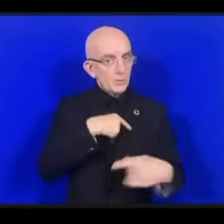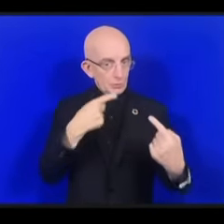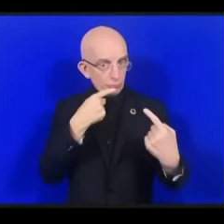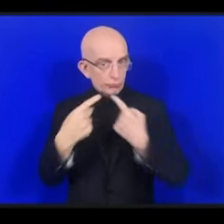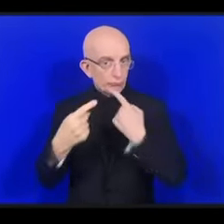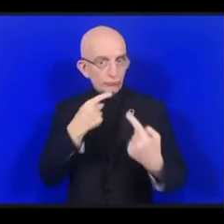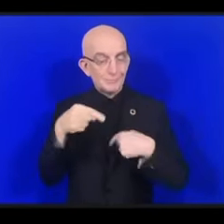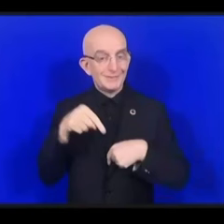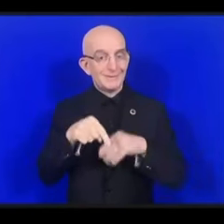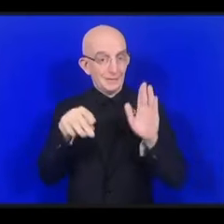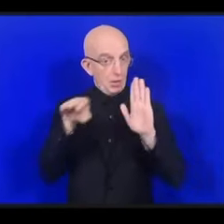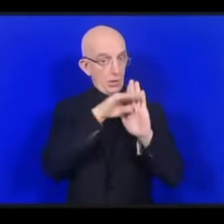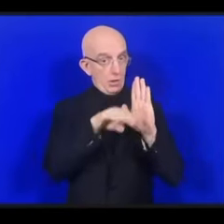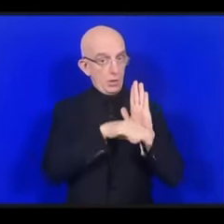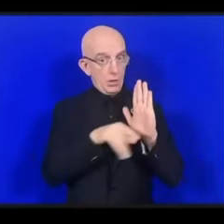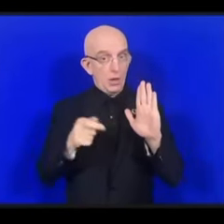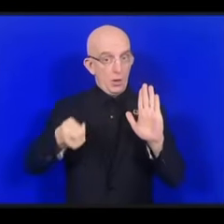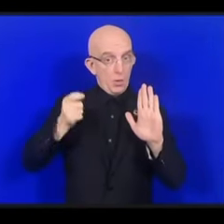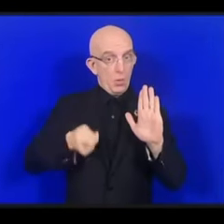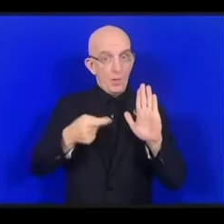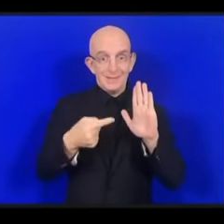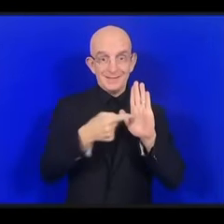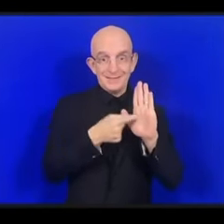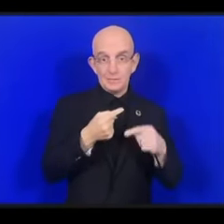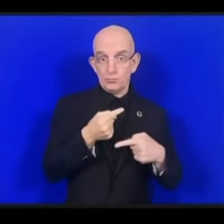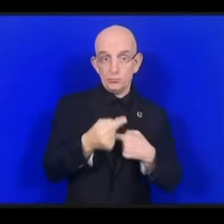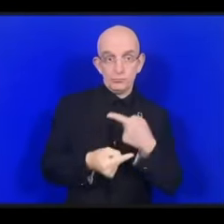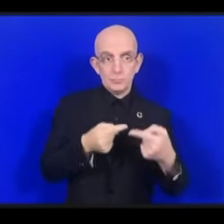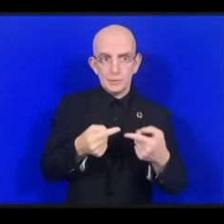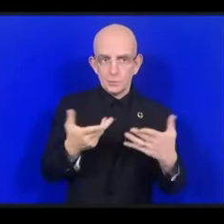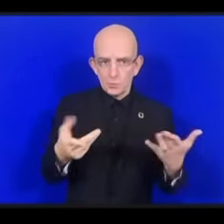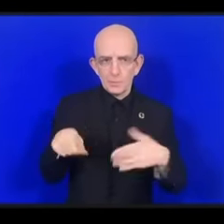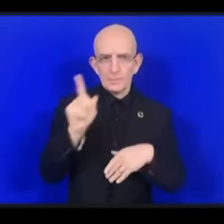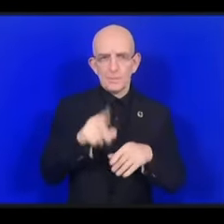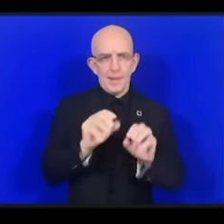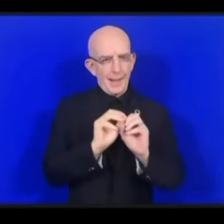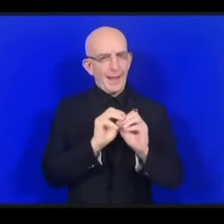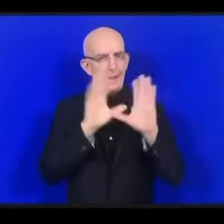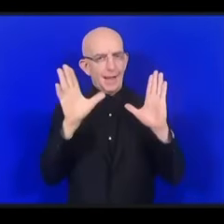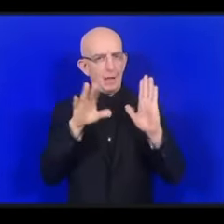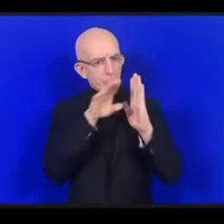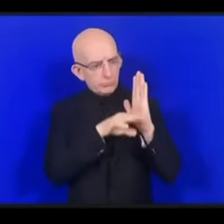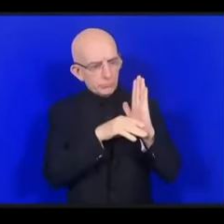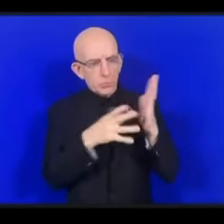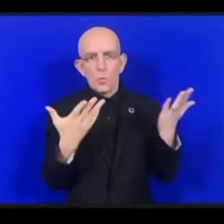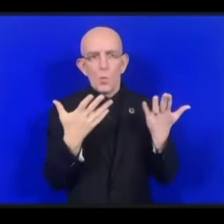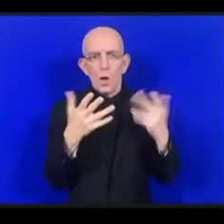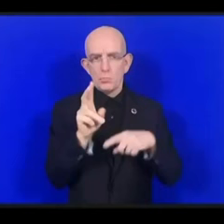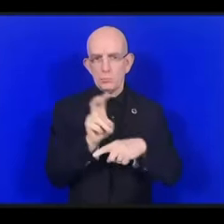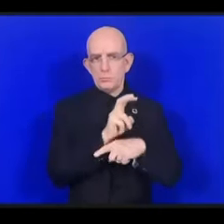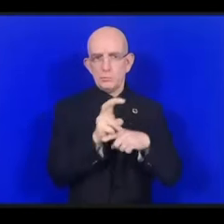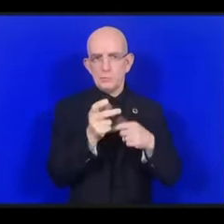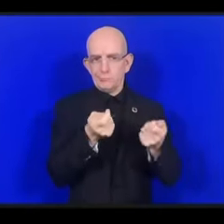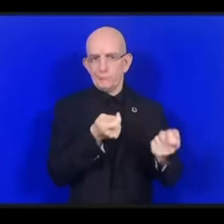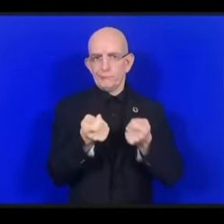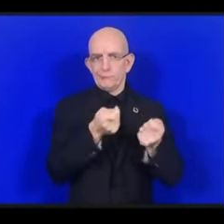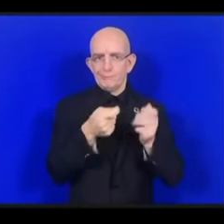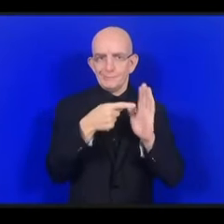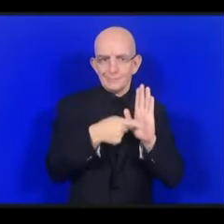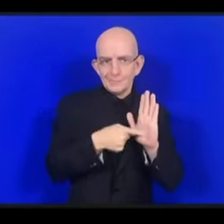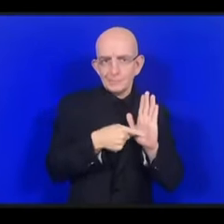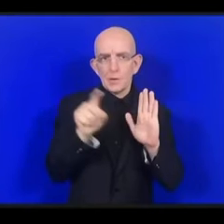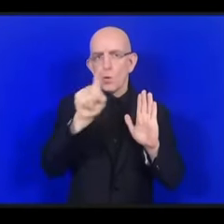the regulation and lawmaking. It must be the citizens of the country who must be protected from possible abuse